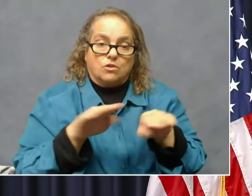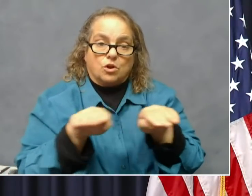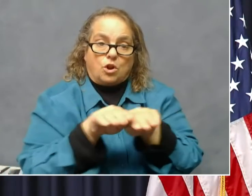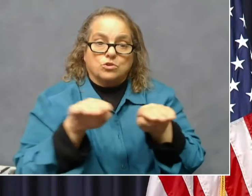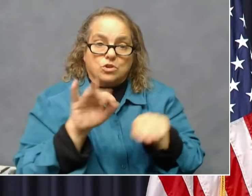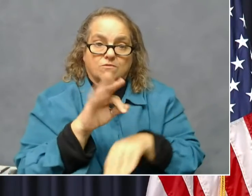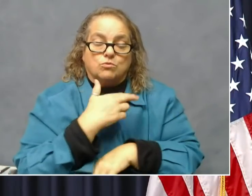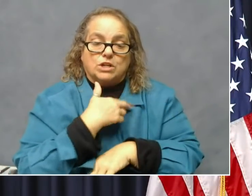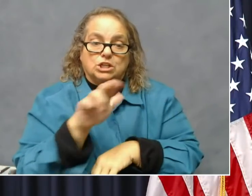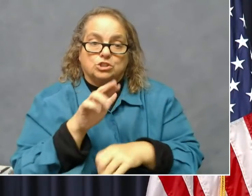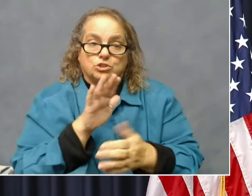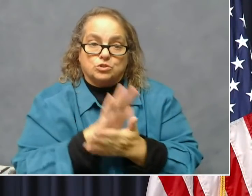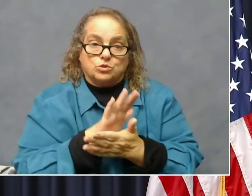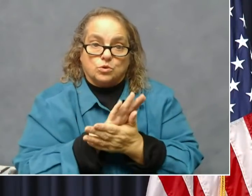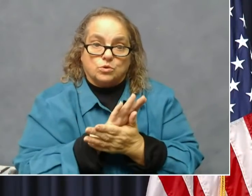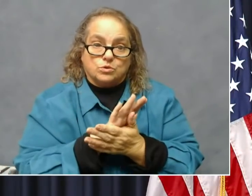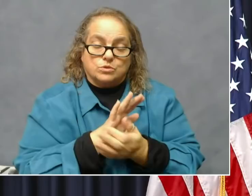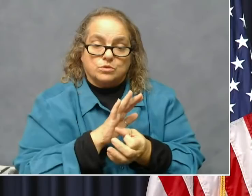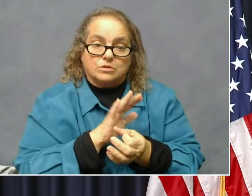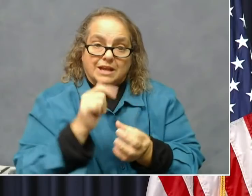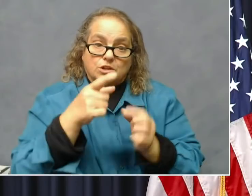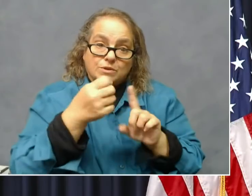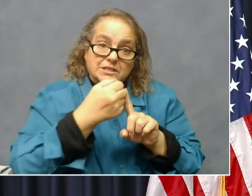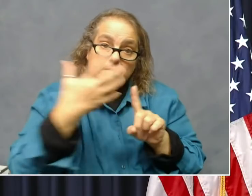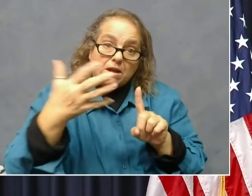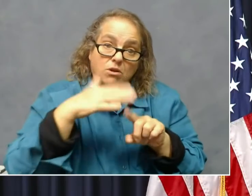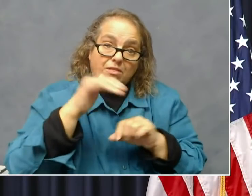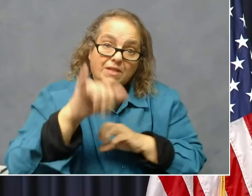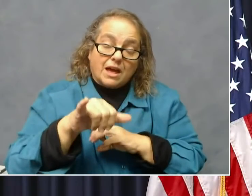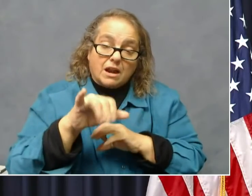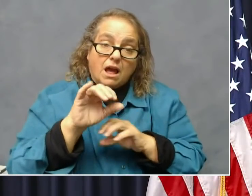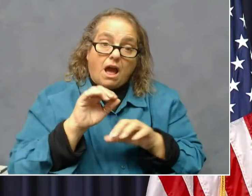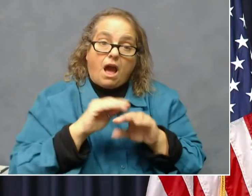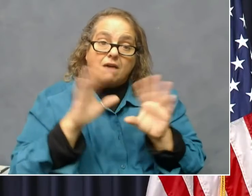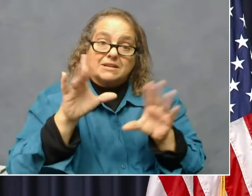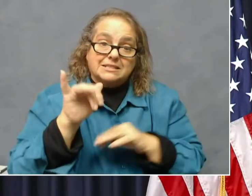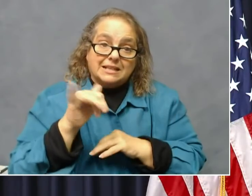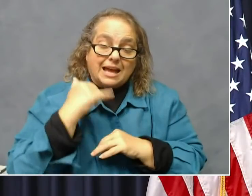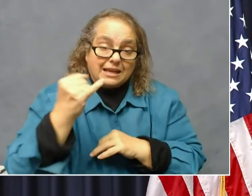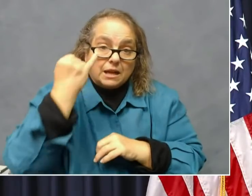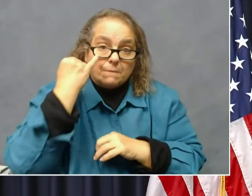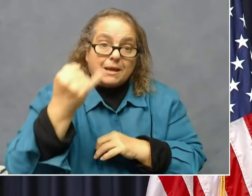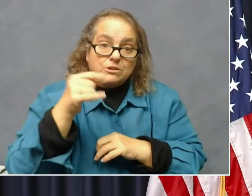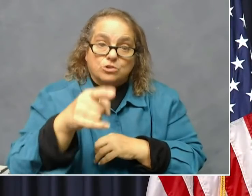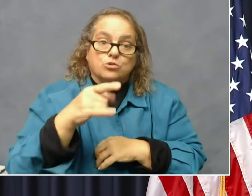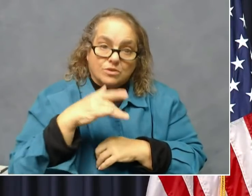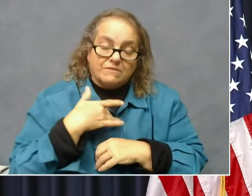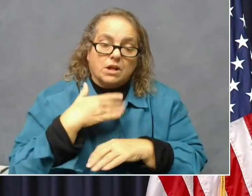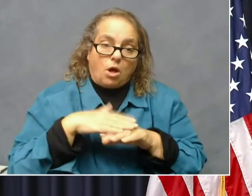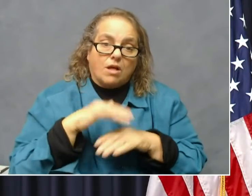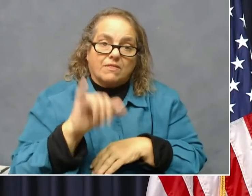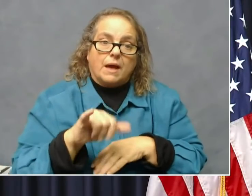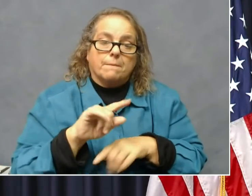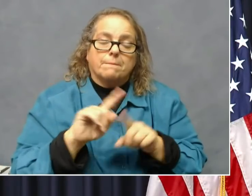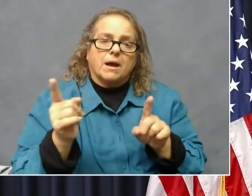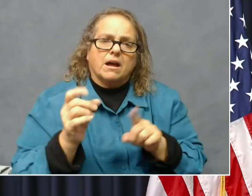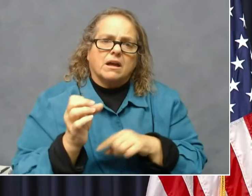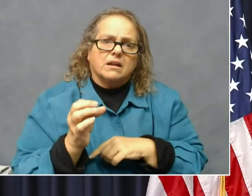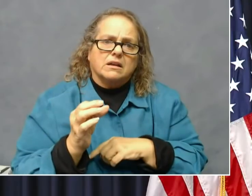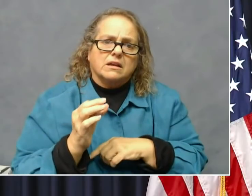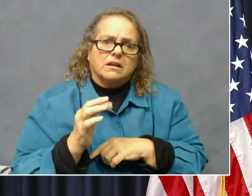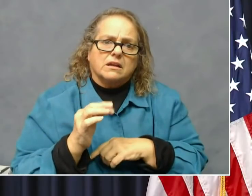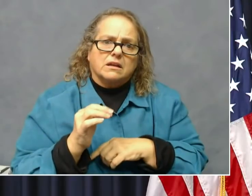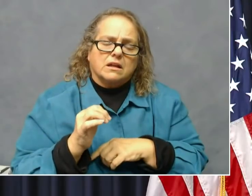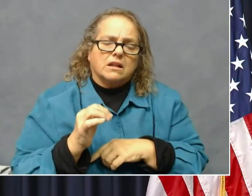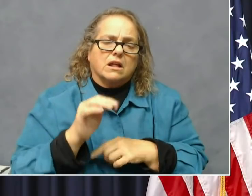schools. Get you to expand a little bit more on that. I mean, obviously, I can imagine how you feel about that. But the other